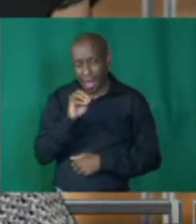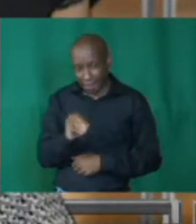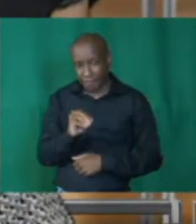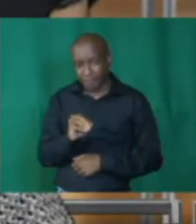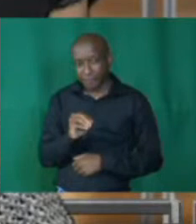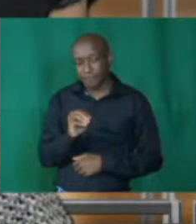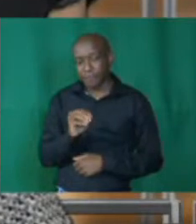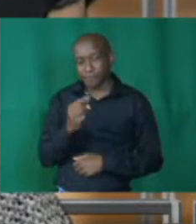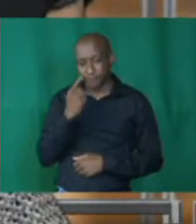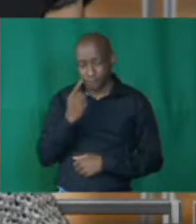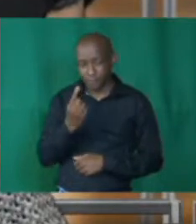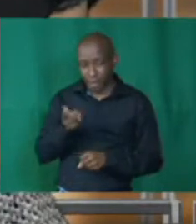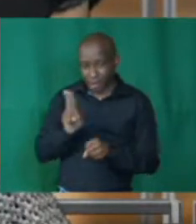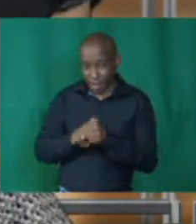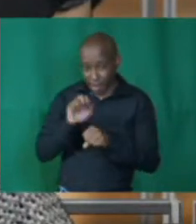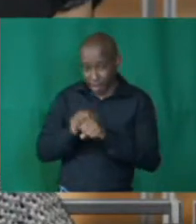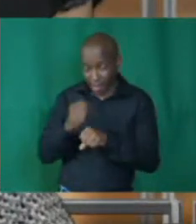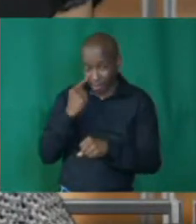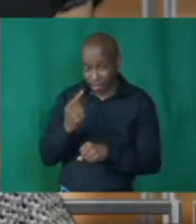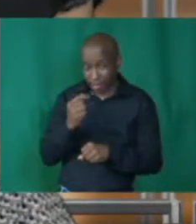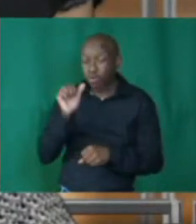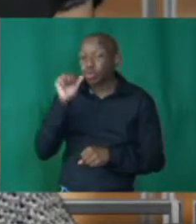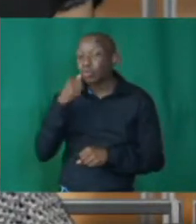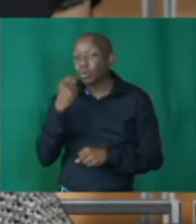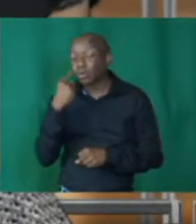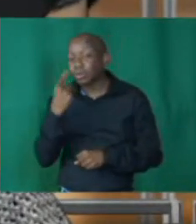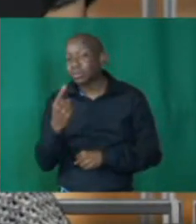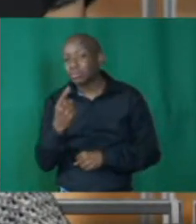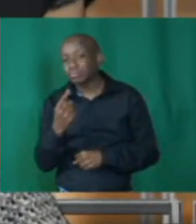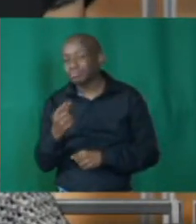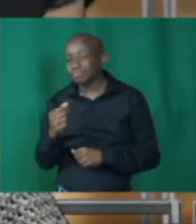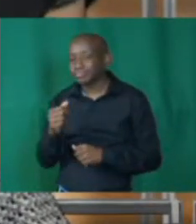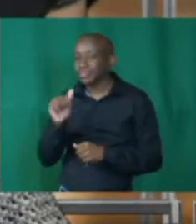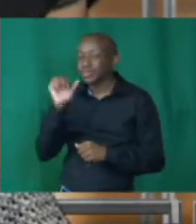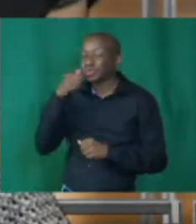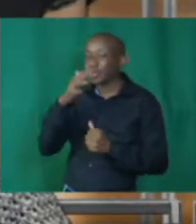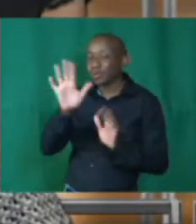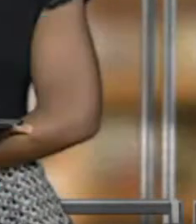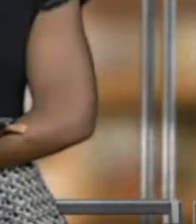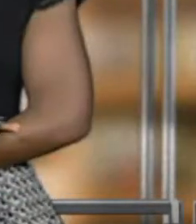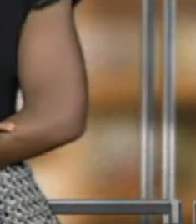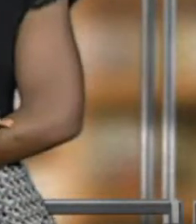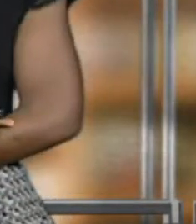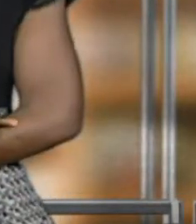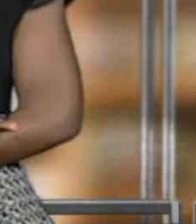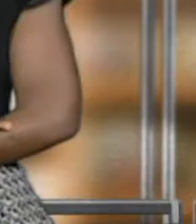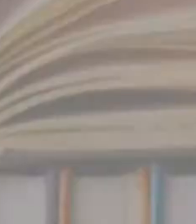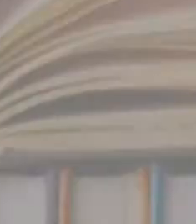12 p.m. So we'll see you guys tomorrow. See you guys tomorrow. Bye.